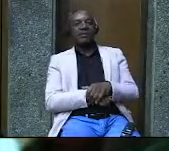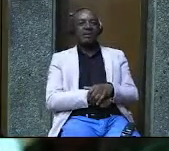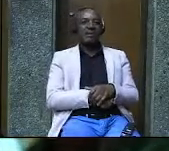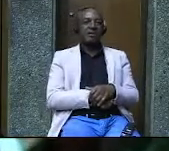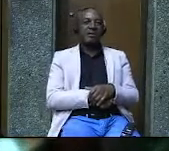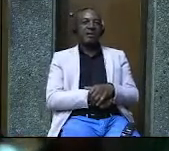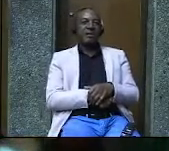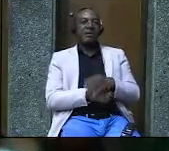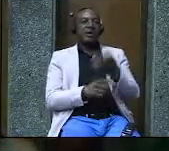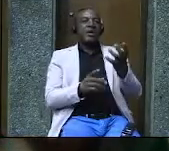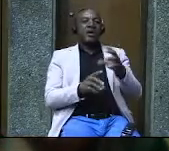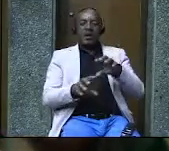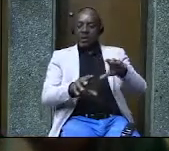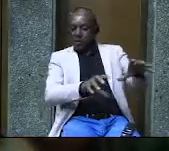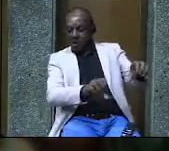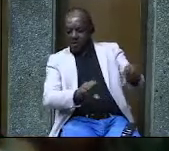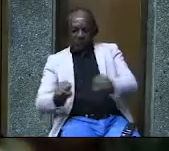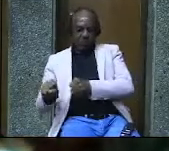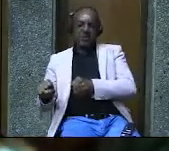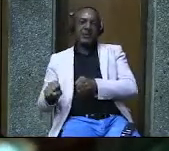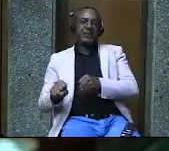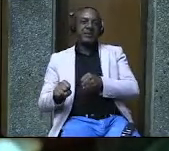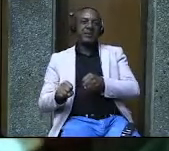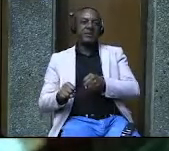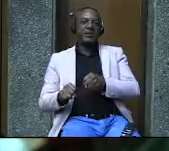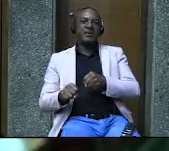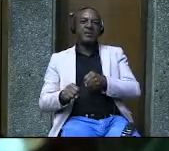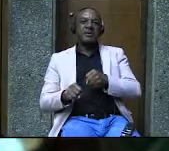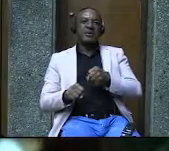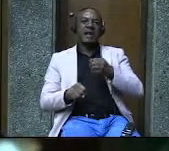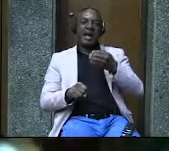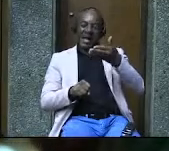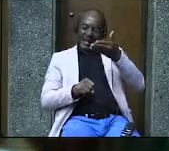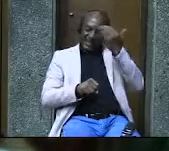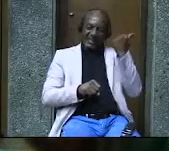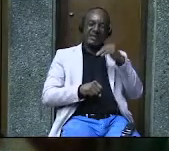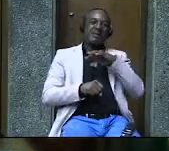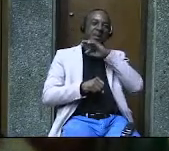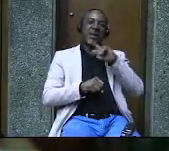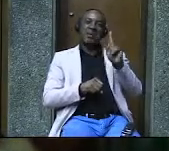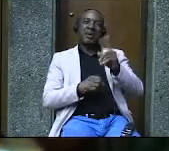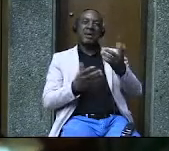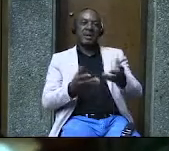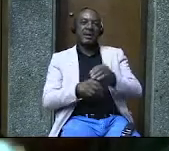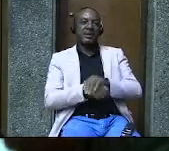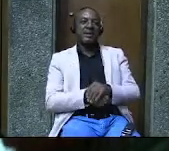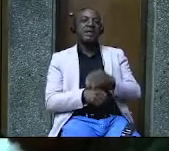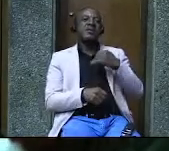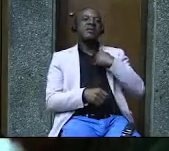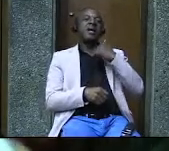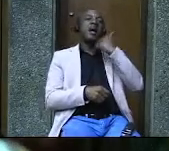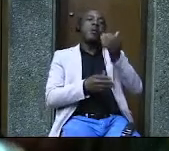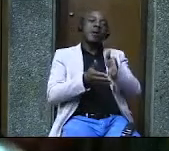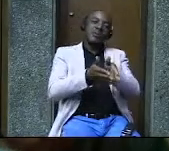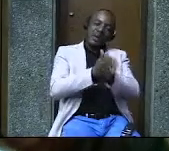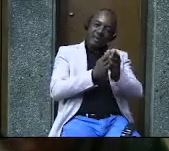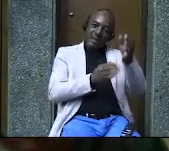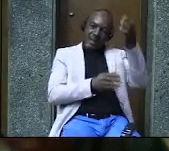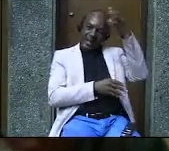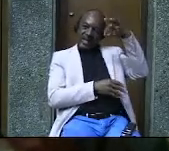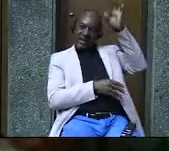noku force removiwa yini okuyikona kona ngempela angisazi. Maye ngicela ukwazi ukuthi na